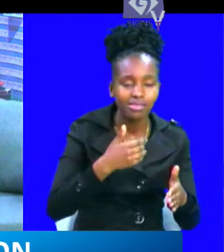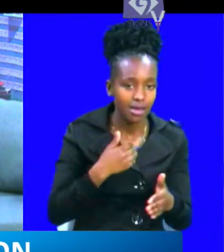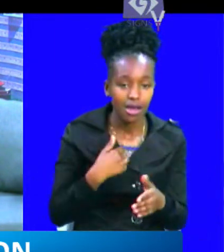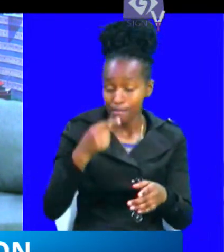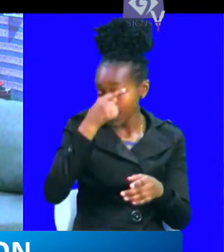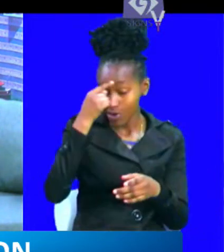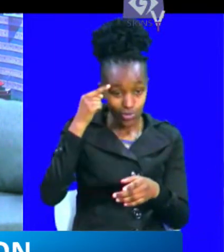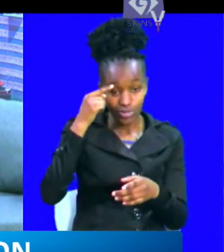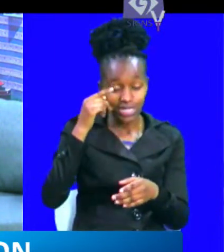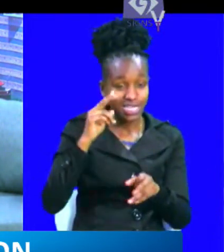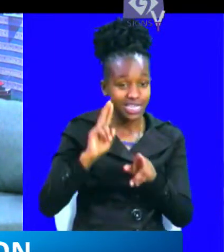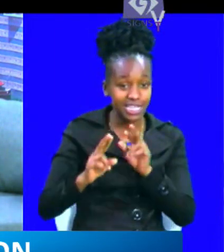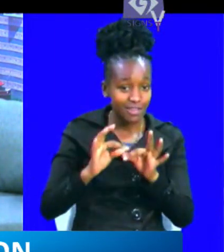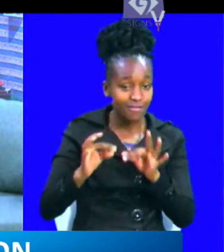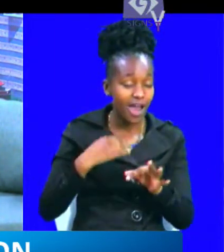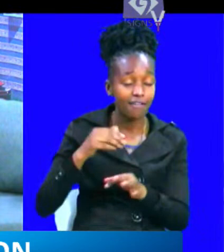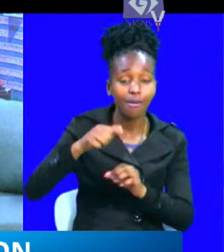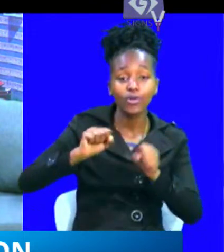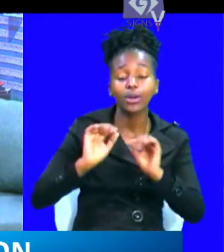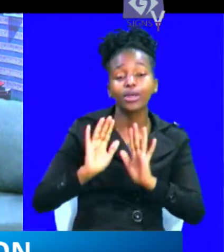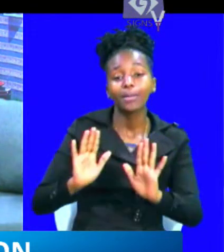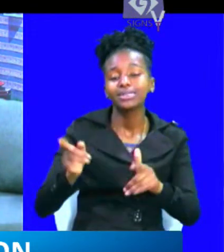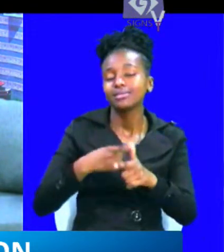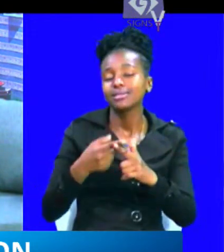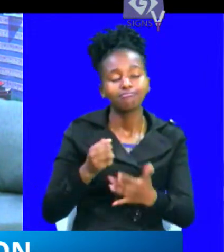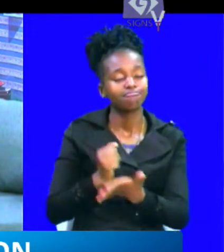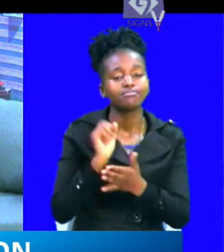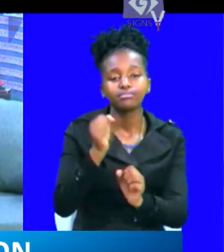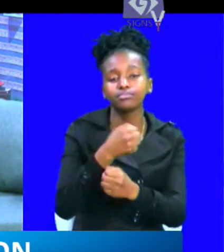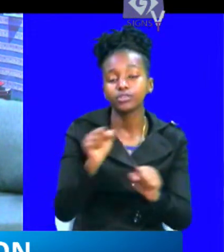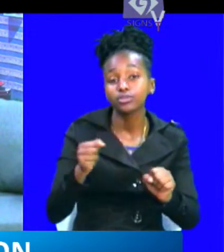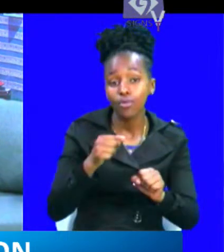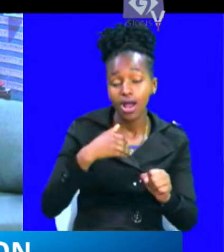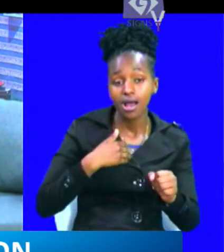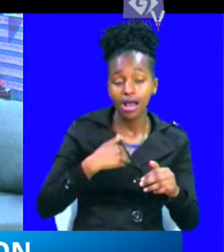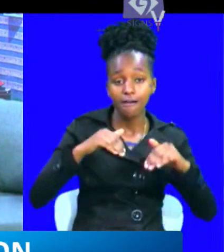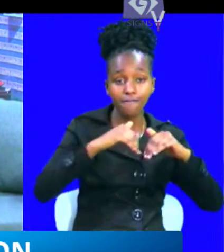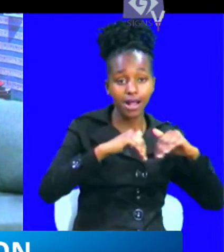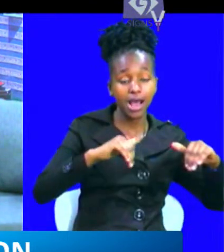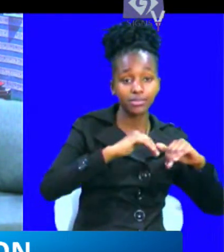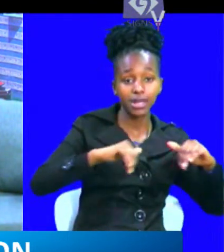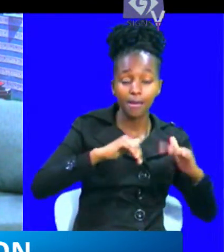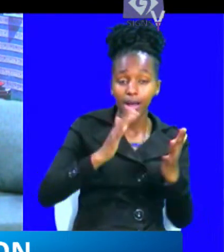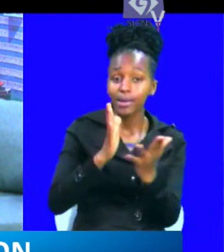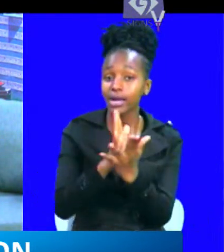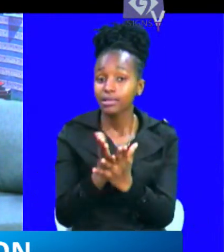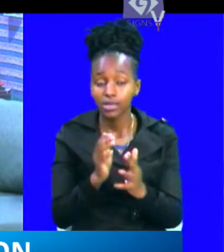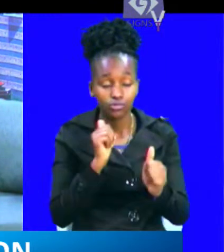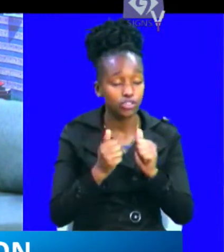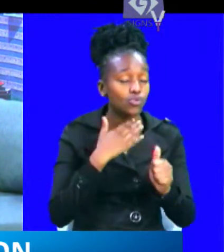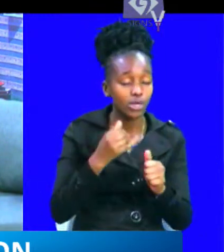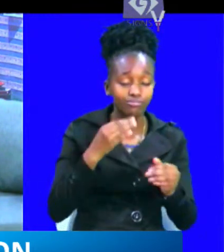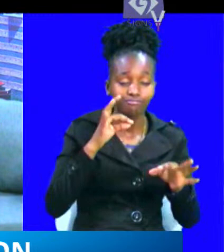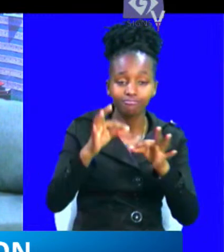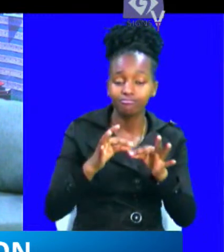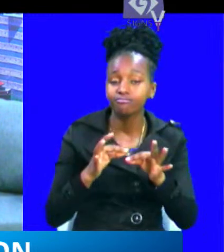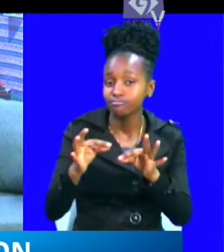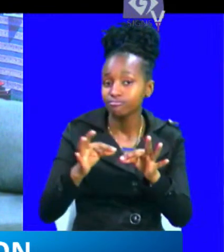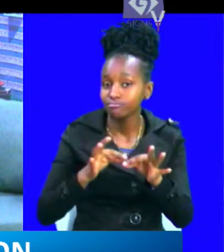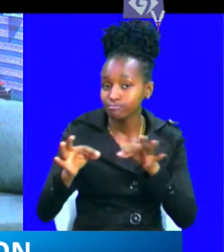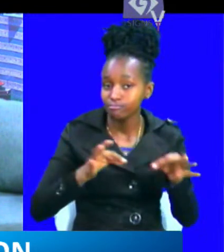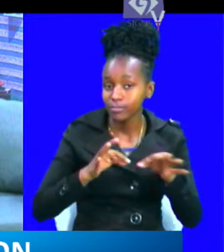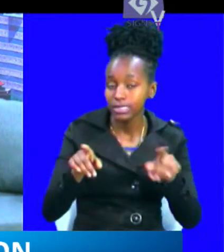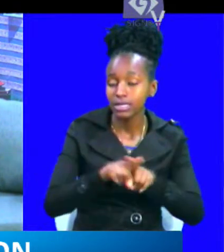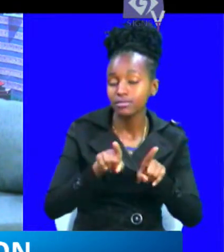are too many. There are some things, there are some gaps within there that we will also like to address.